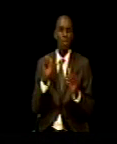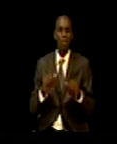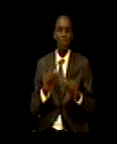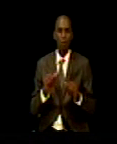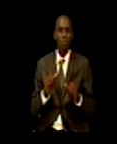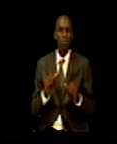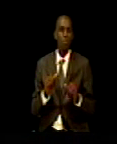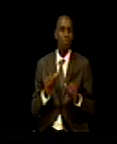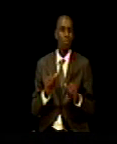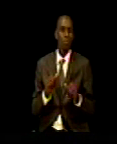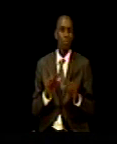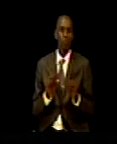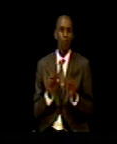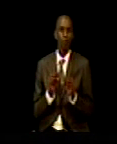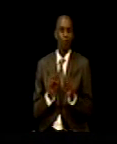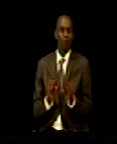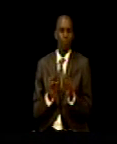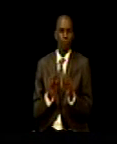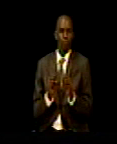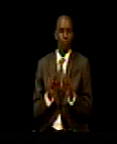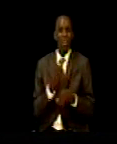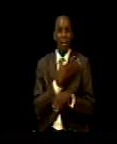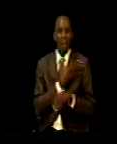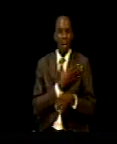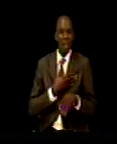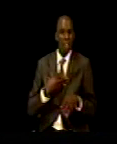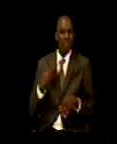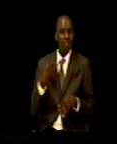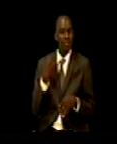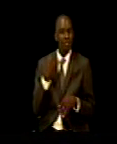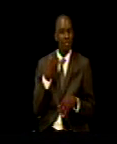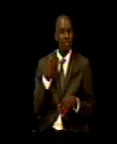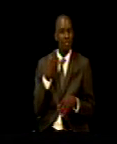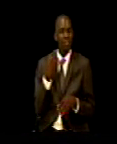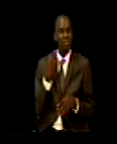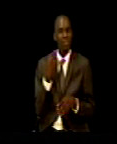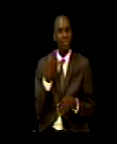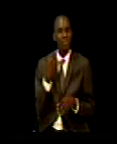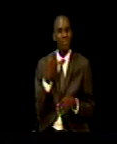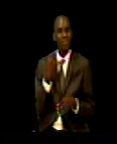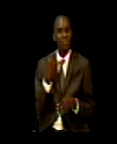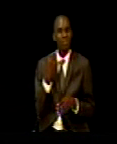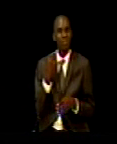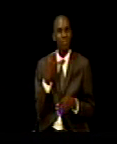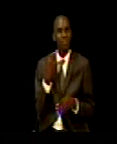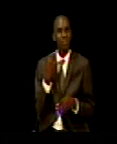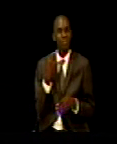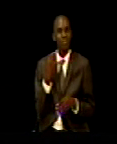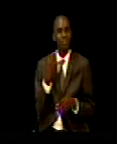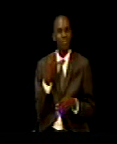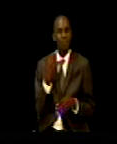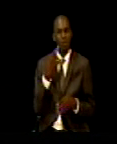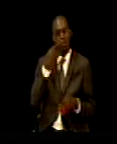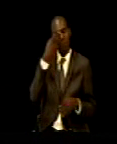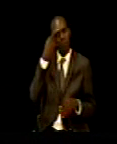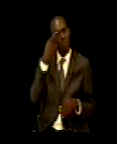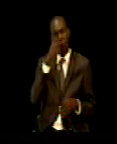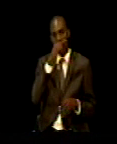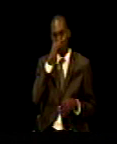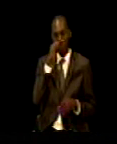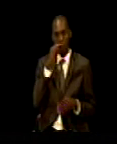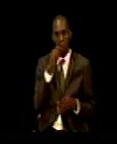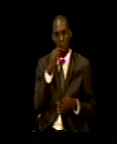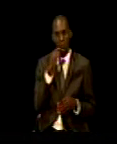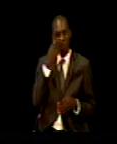seizures. So she was being managed for what is suspected to be hemorrhagic stroke. Hemorrhagic stroke is a bleeding type of stroke